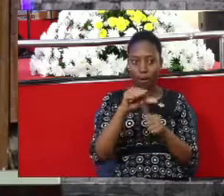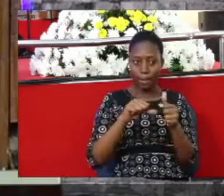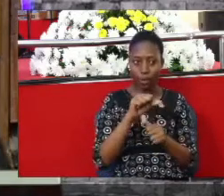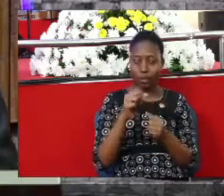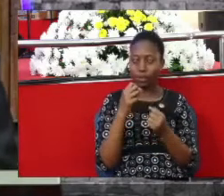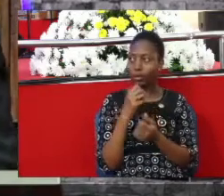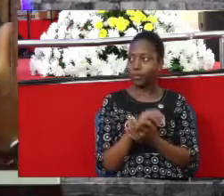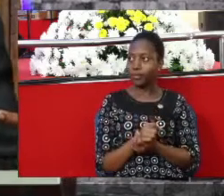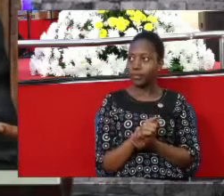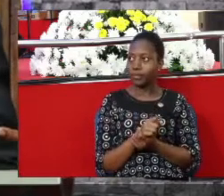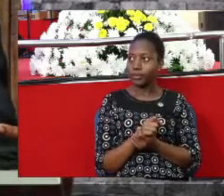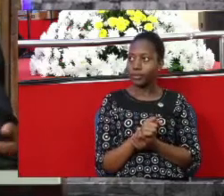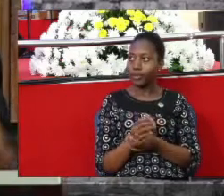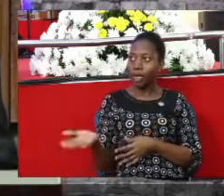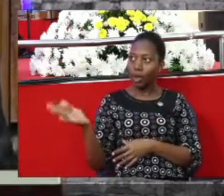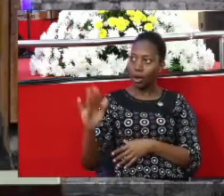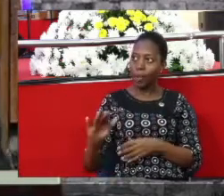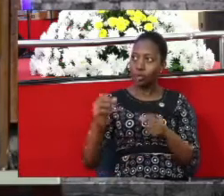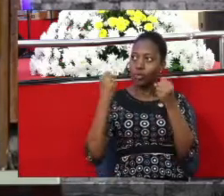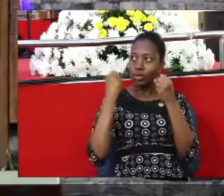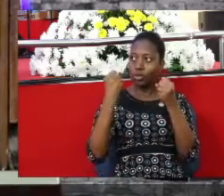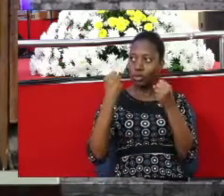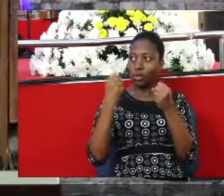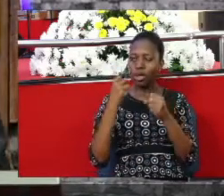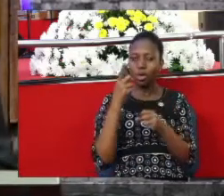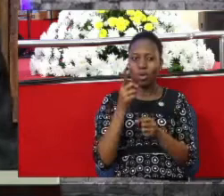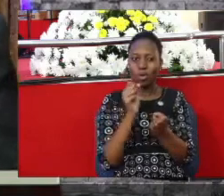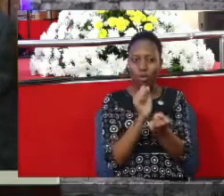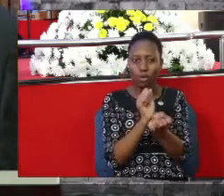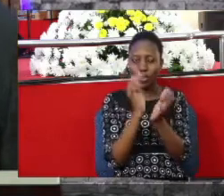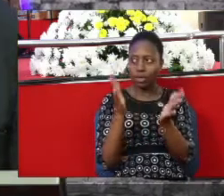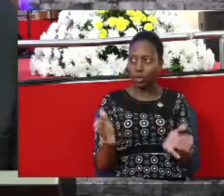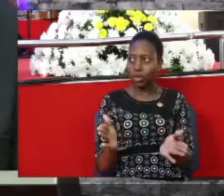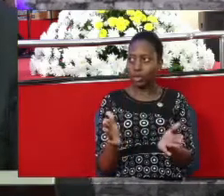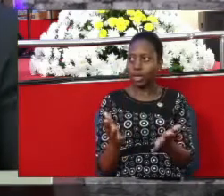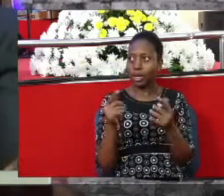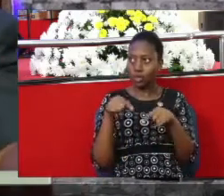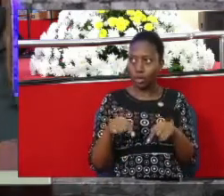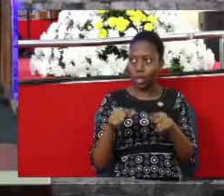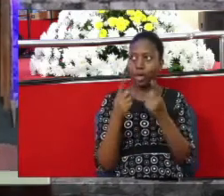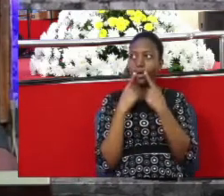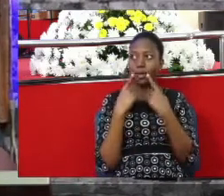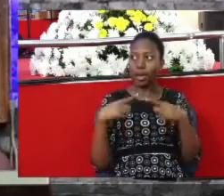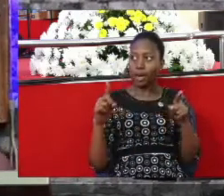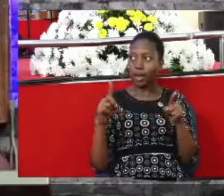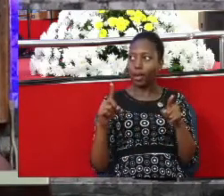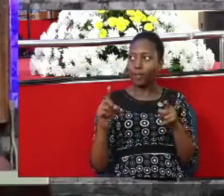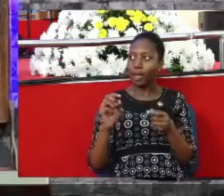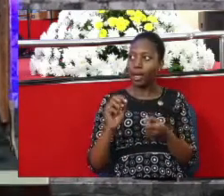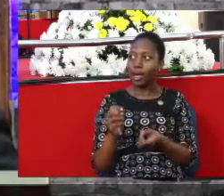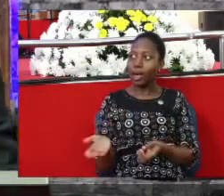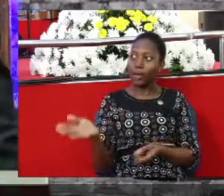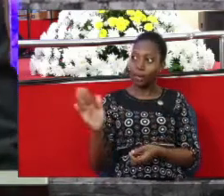Zechariah 9:12. Return to the stronghold, you prisoners of hope. Even today I declare that I will restore double to